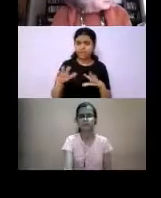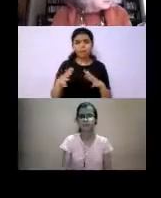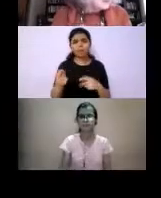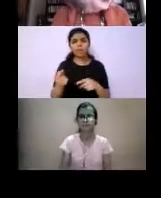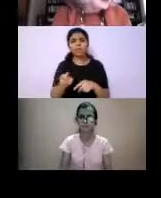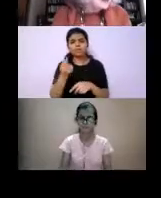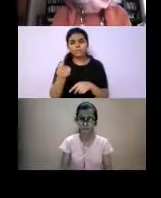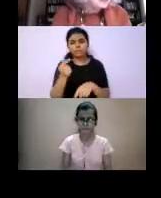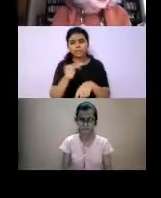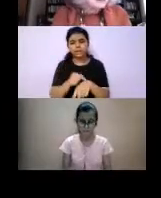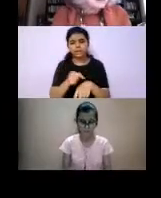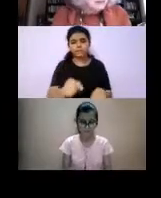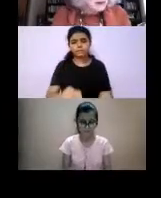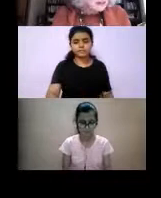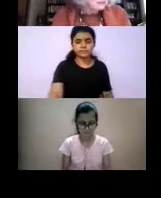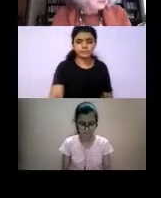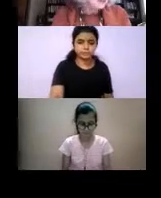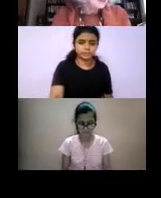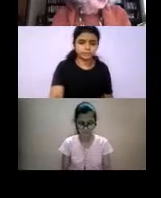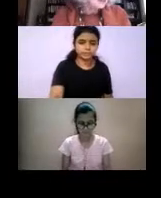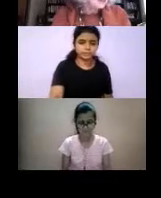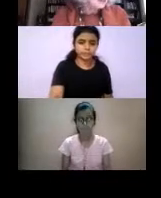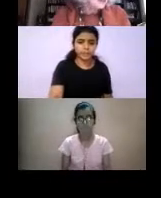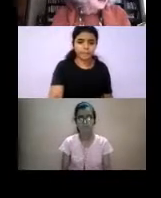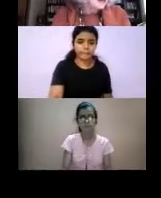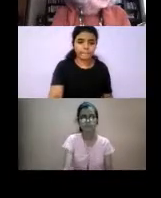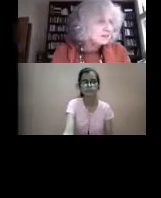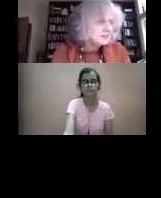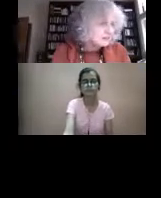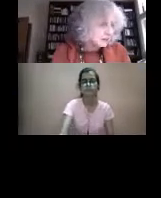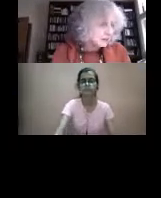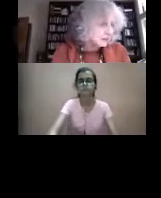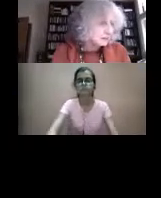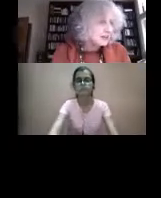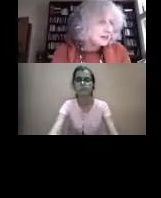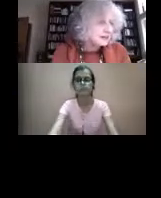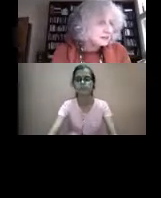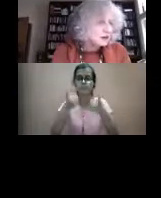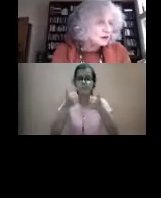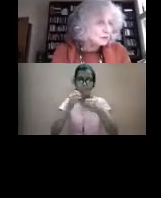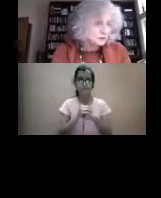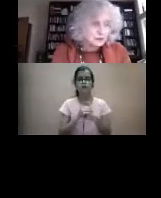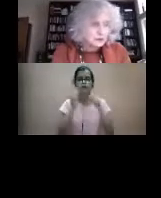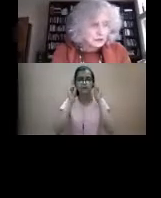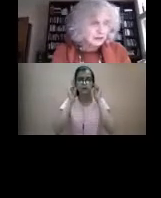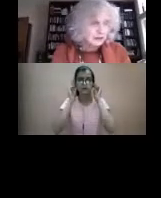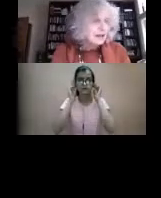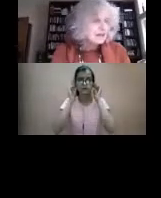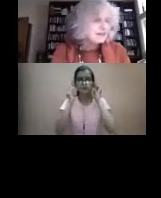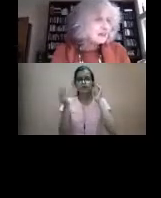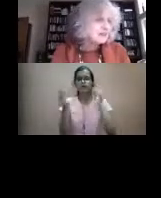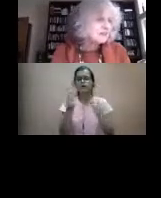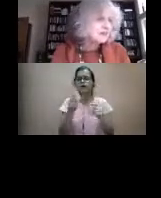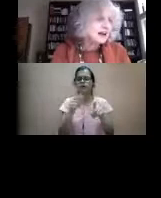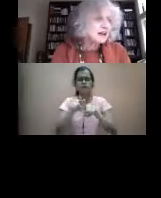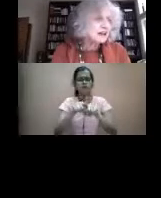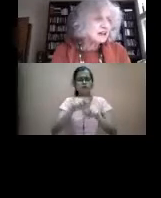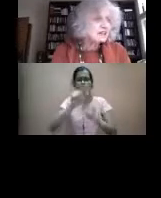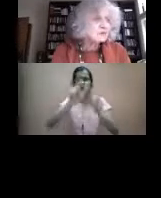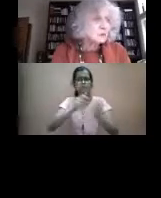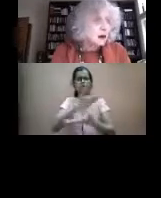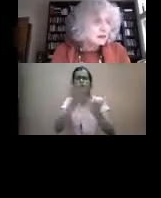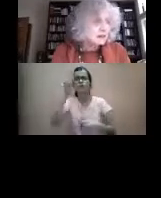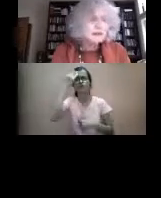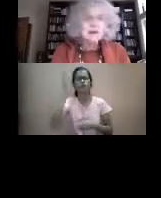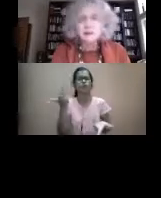sometimes we cannot determine correctly what the need is. And it is clear that we can never know for certain that satisfying